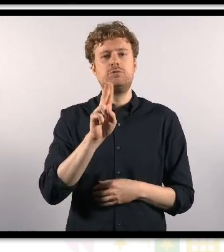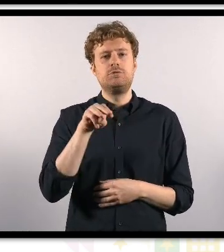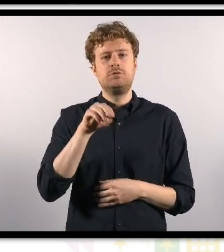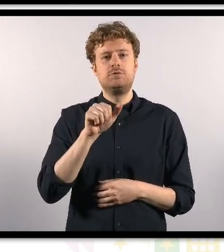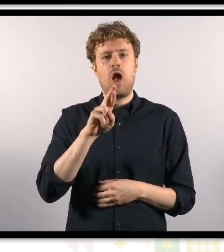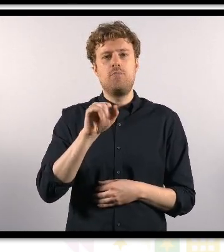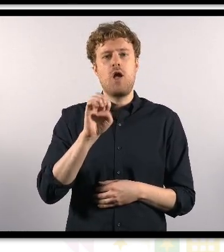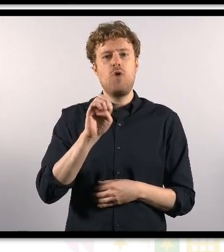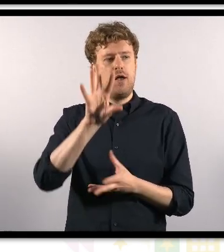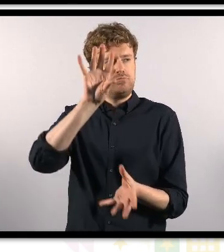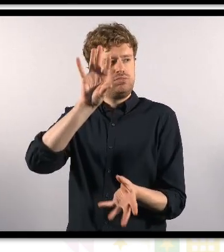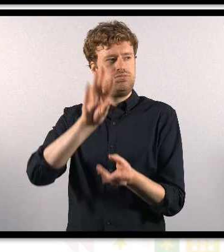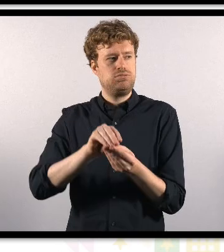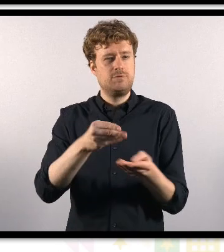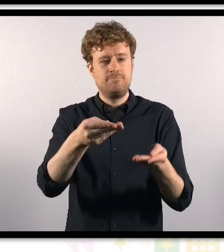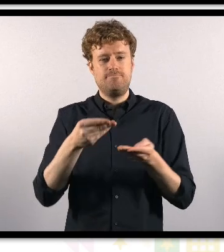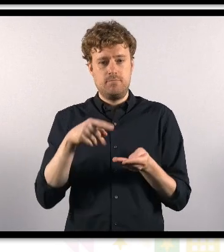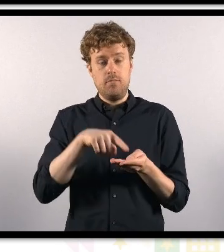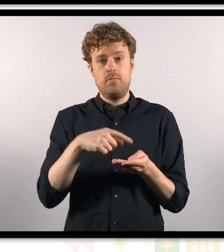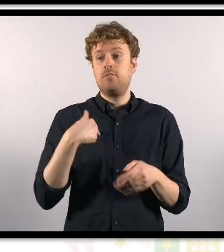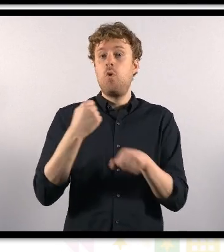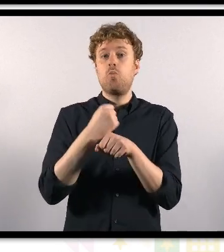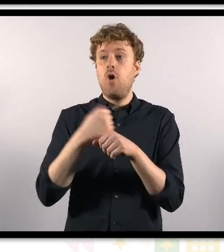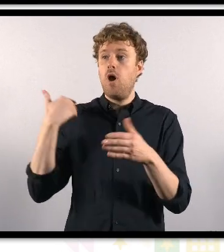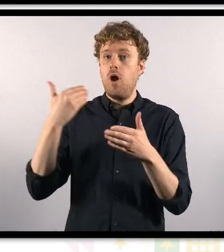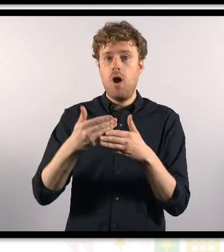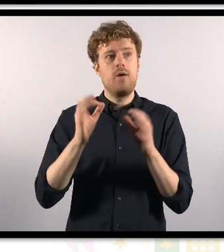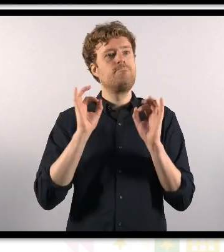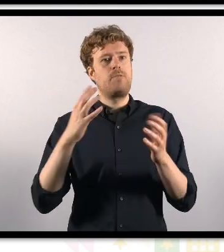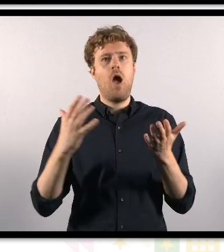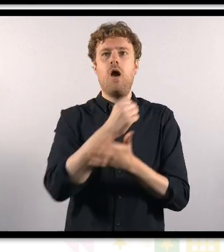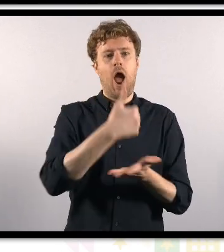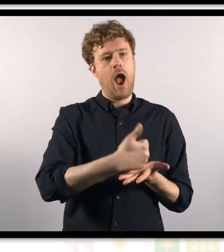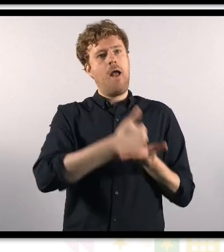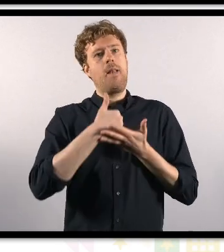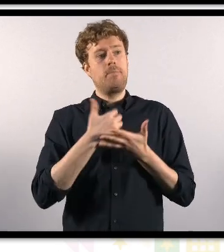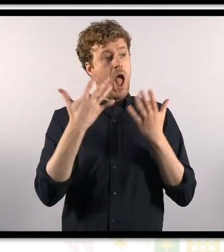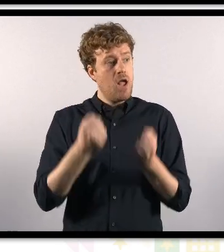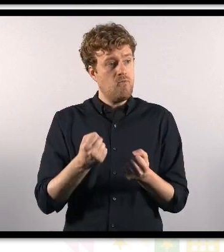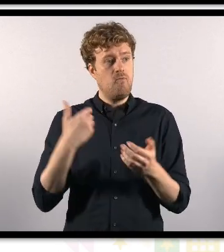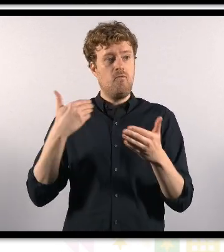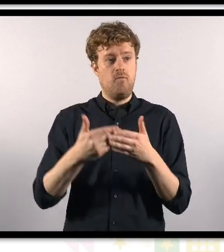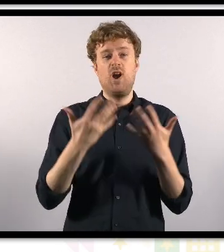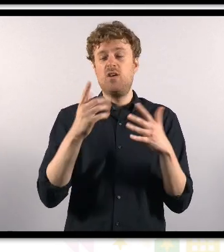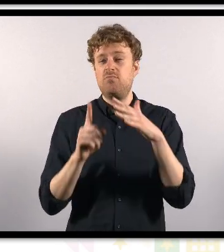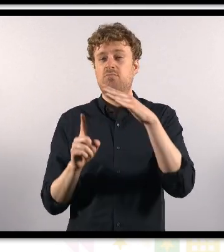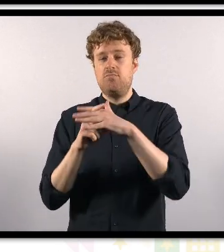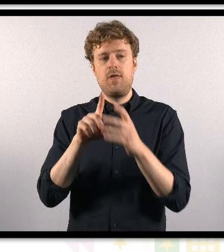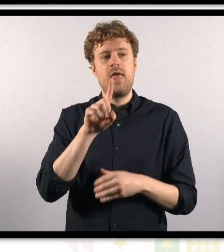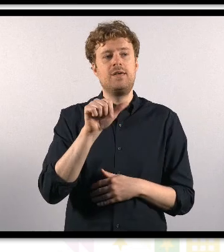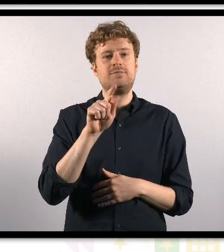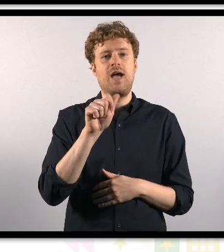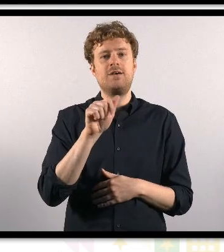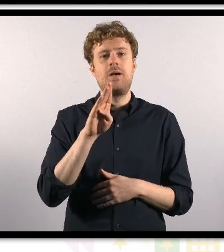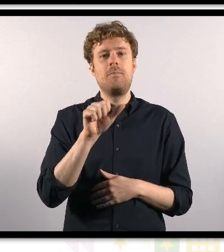particular span that is taking a lot of time. This was enough to tell us that this is the service in the call chain that has